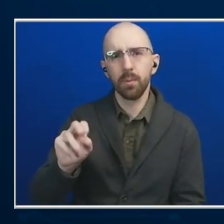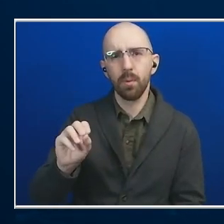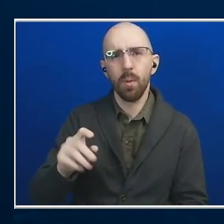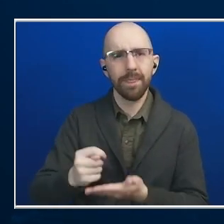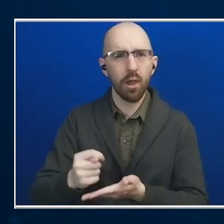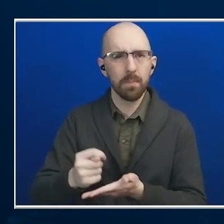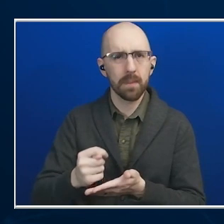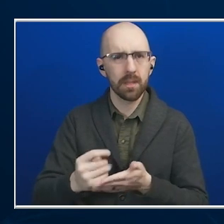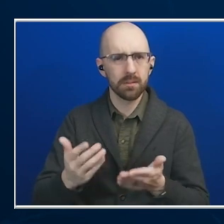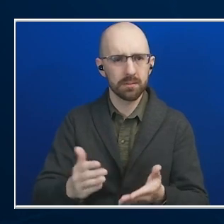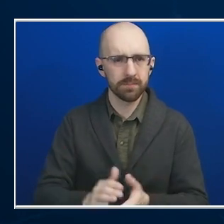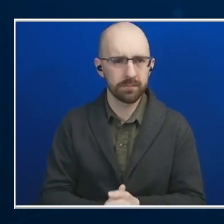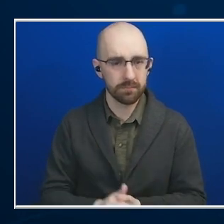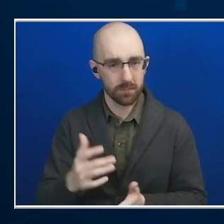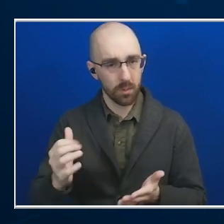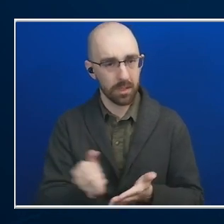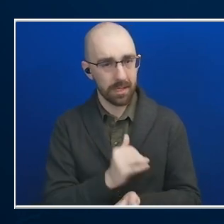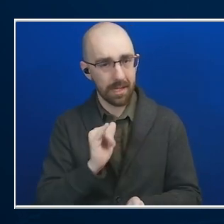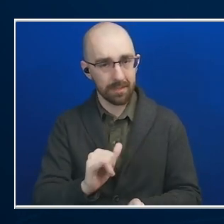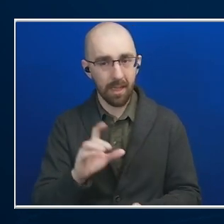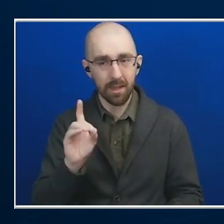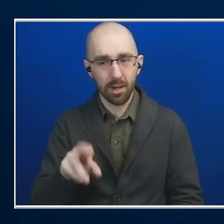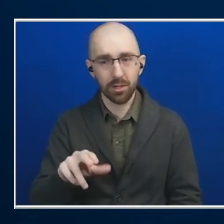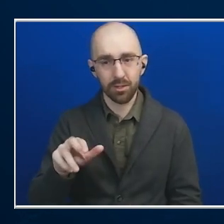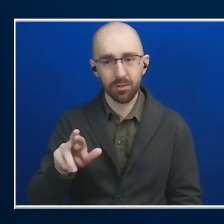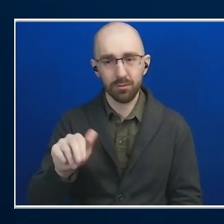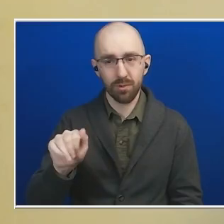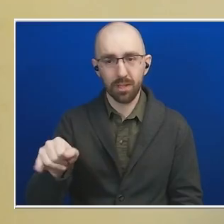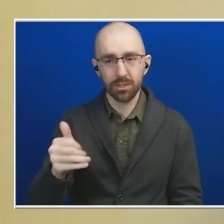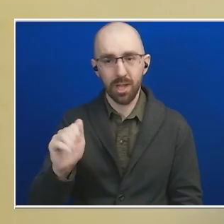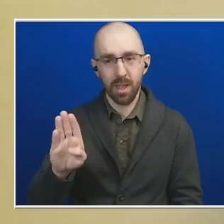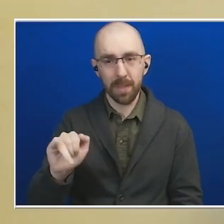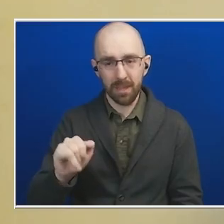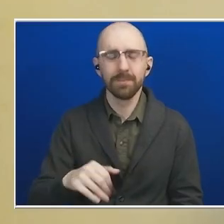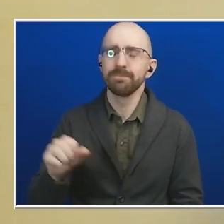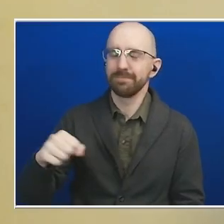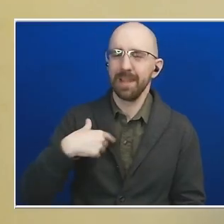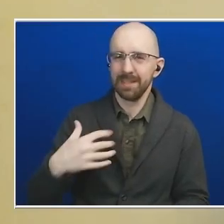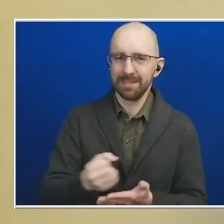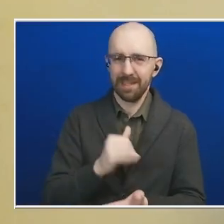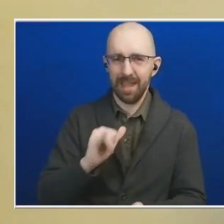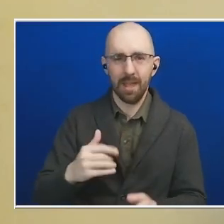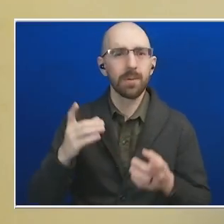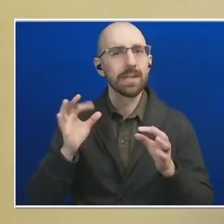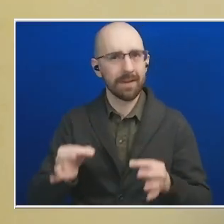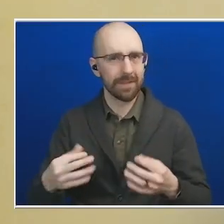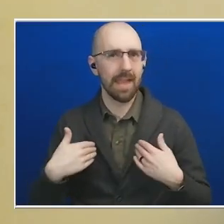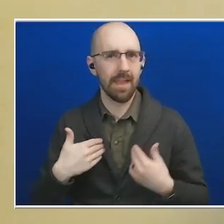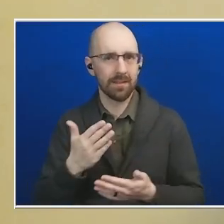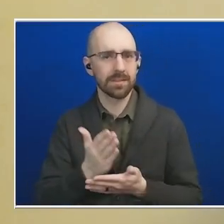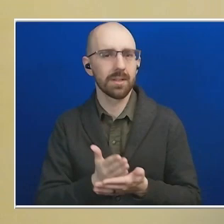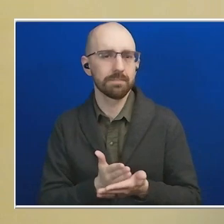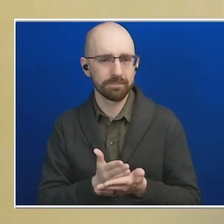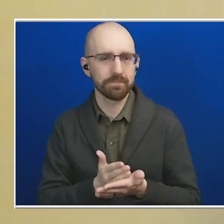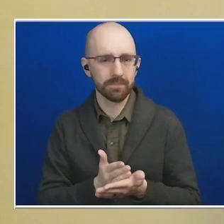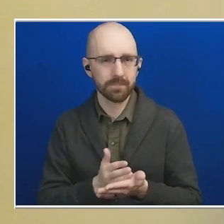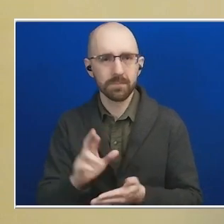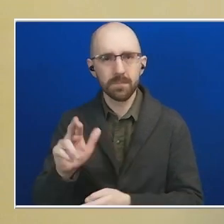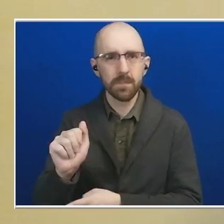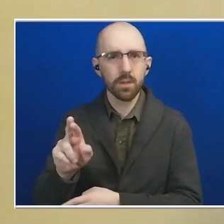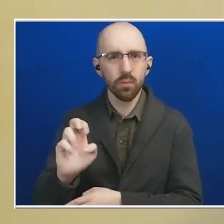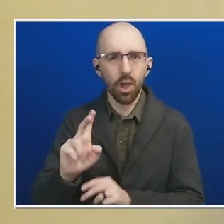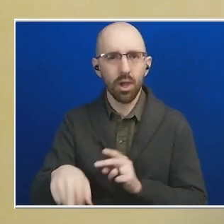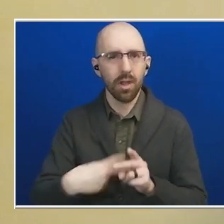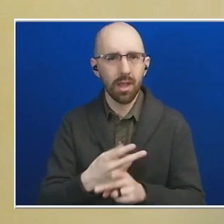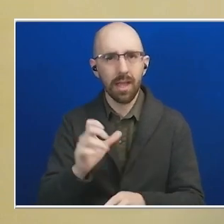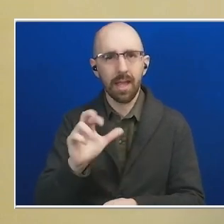want to take that, Dr. So I'll take that. So we definitely have some rare forms of cancer that